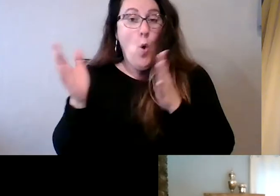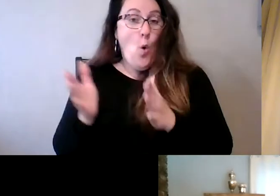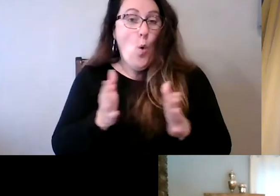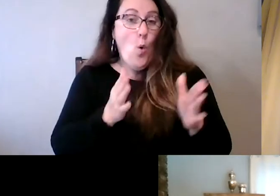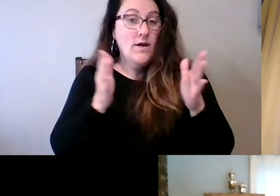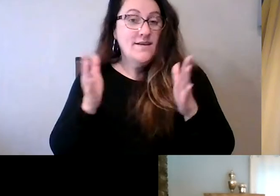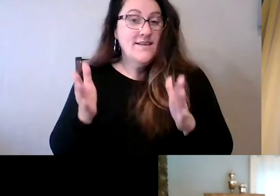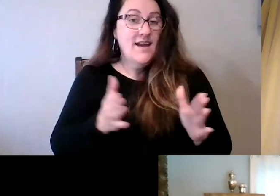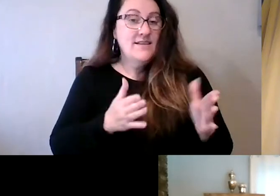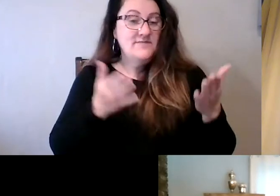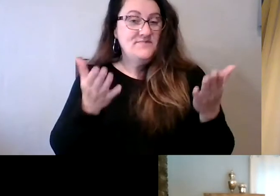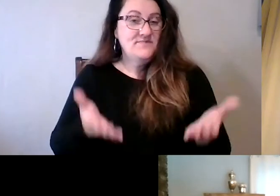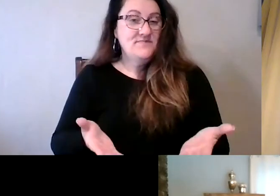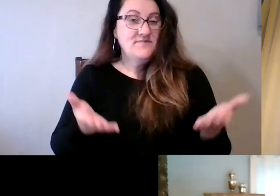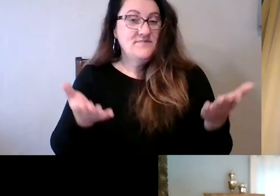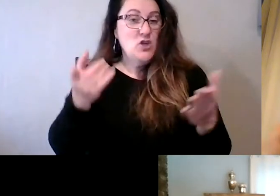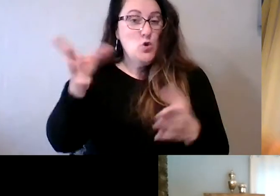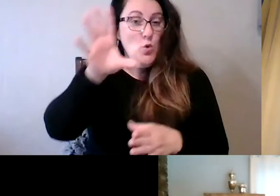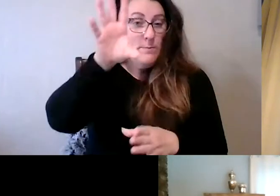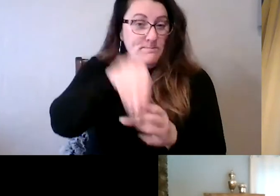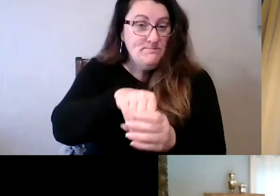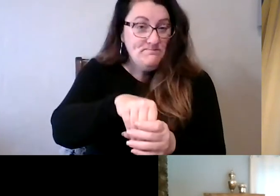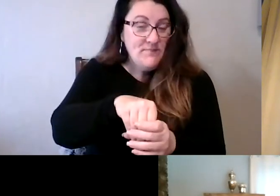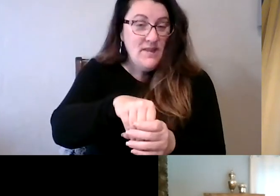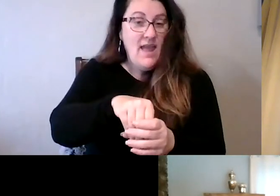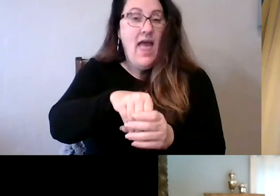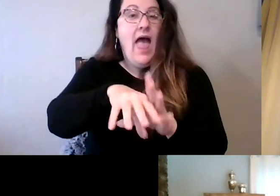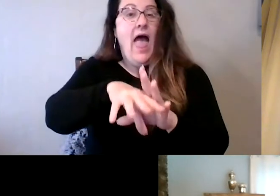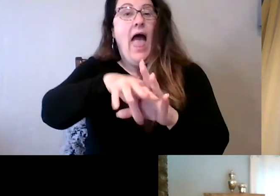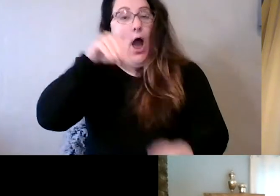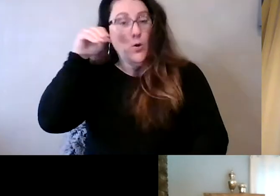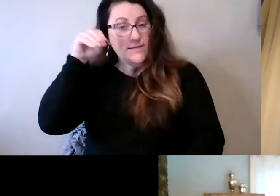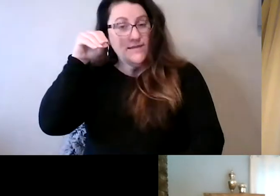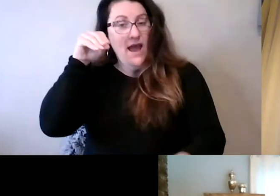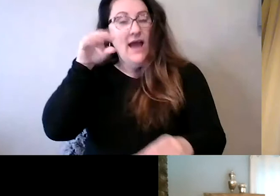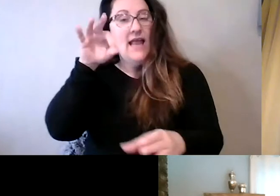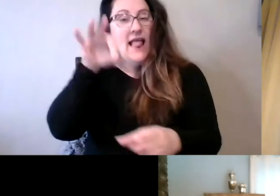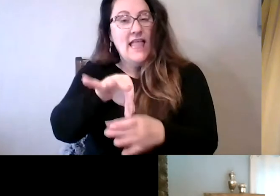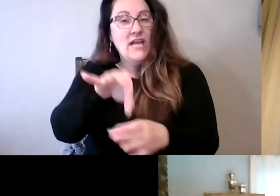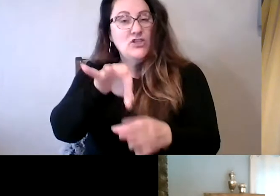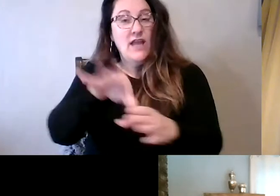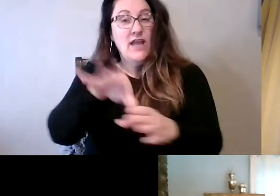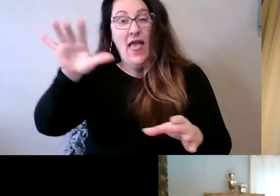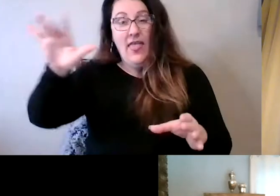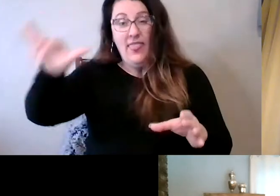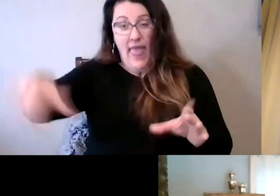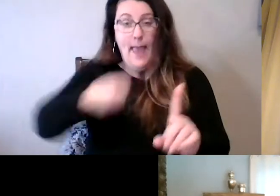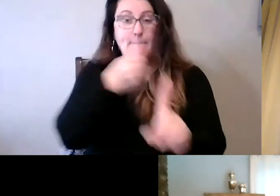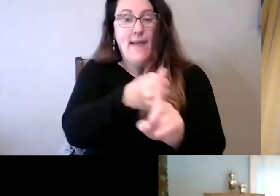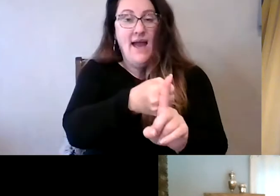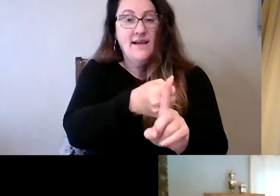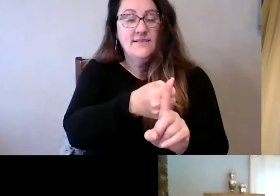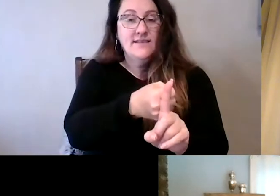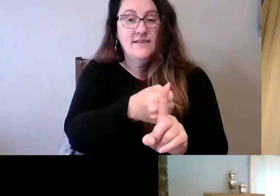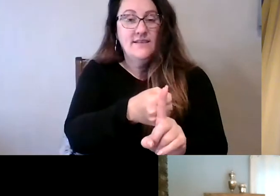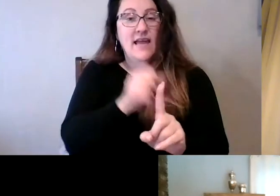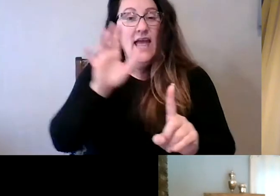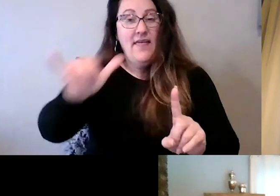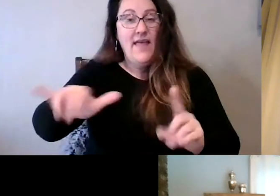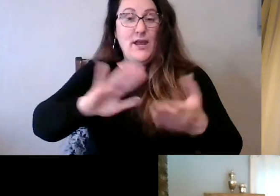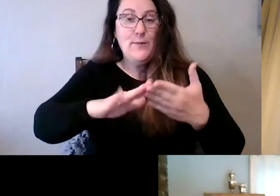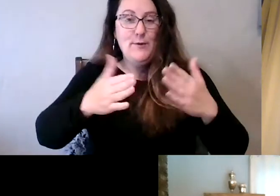organizing that you did or were a part of outside of an election and the impact that it had in that community.